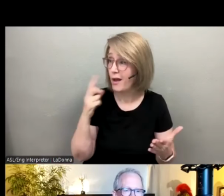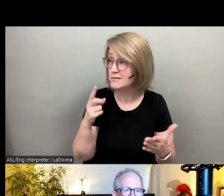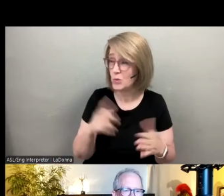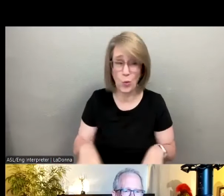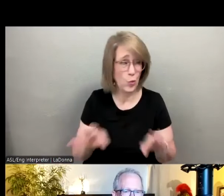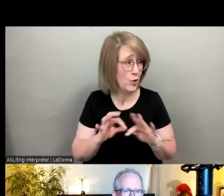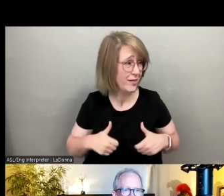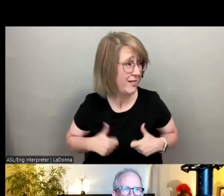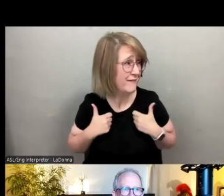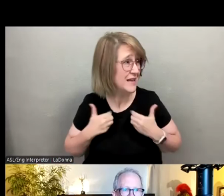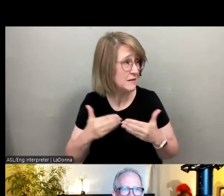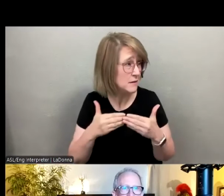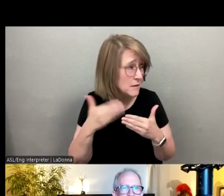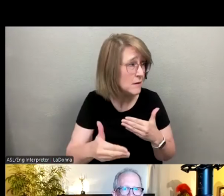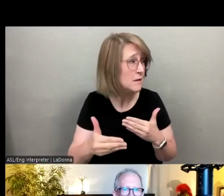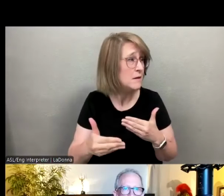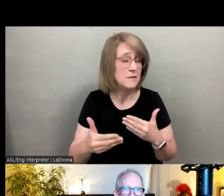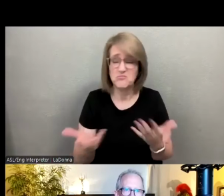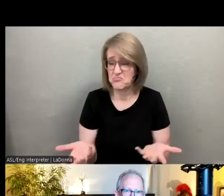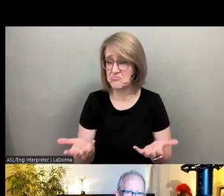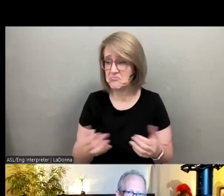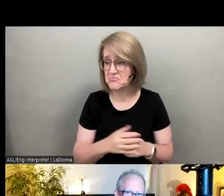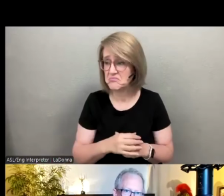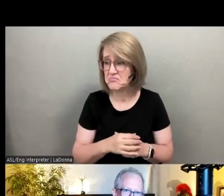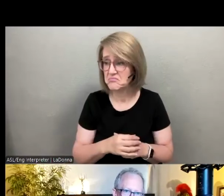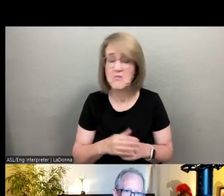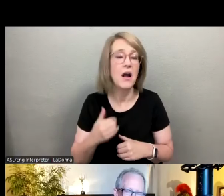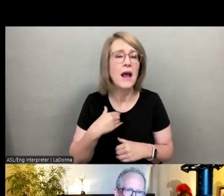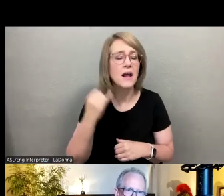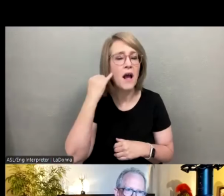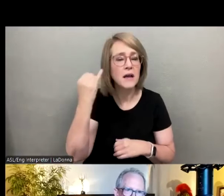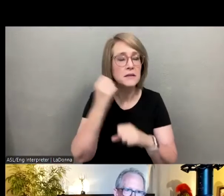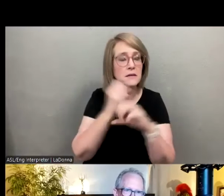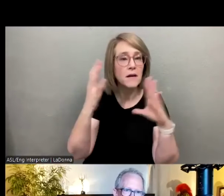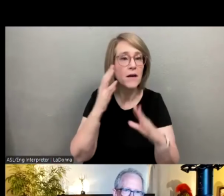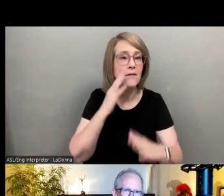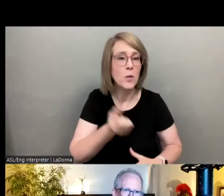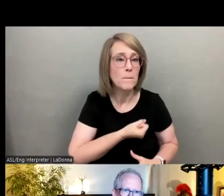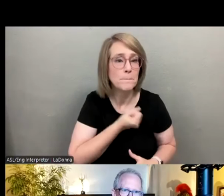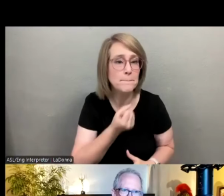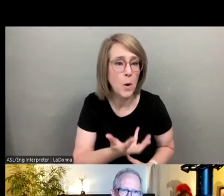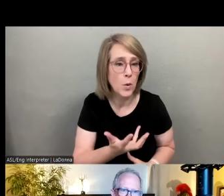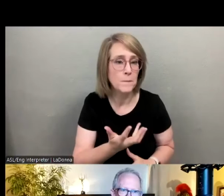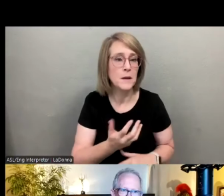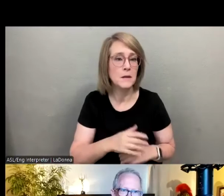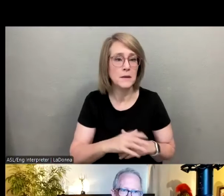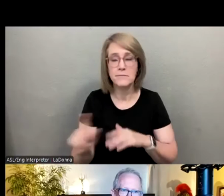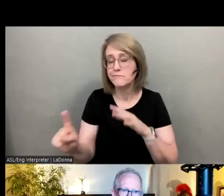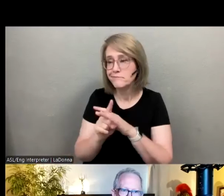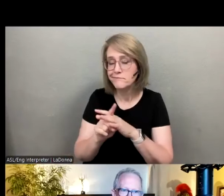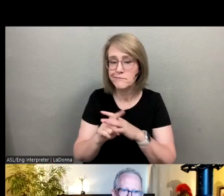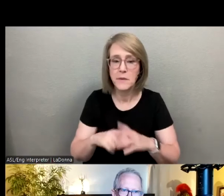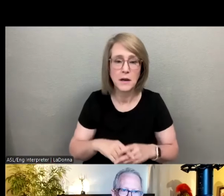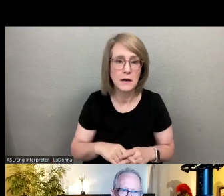day. And I kind of had this idea for a poem that came to my mind,